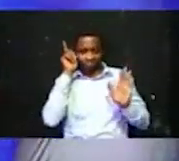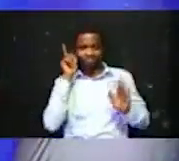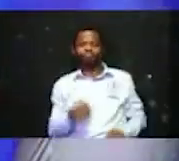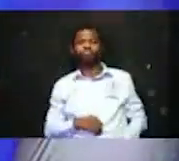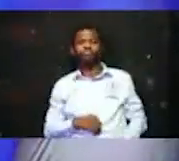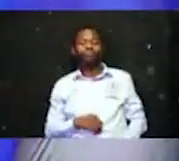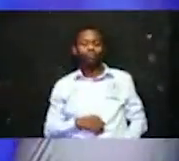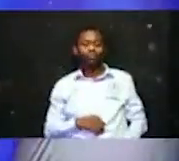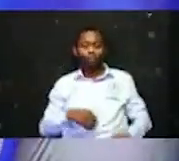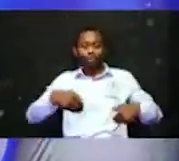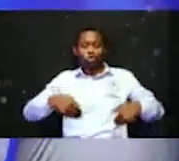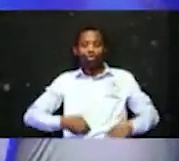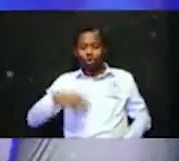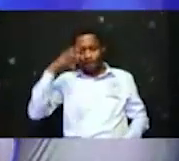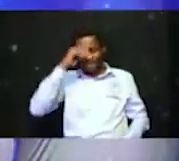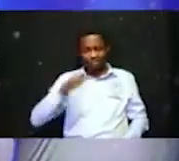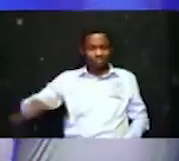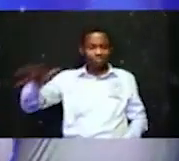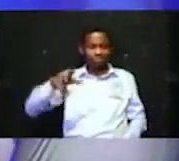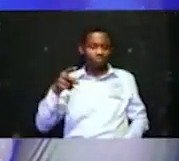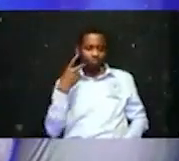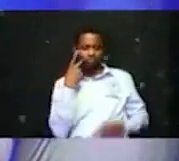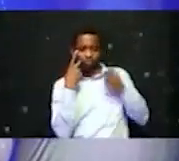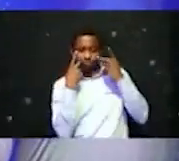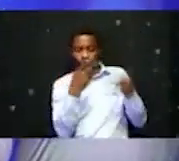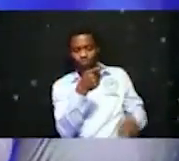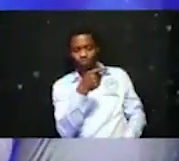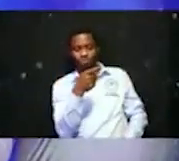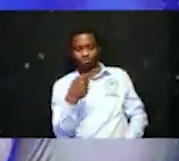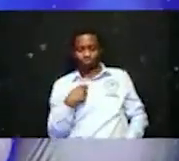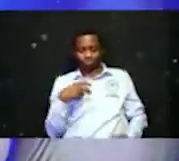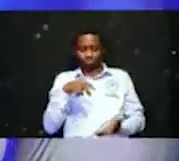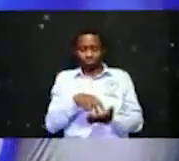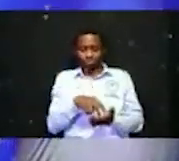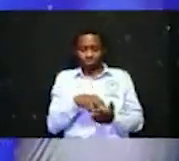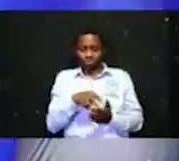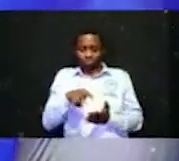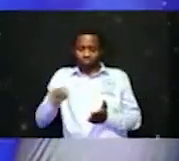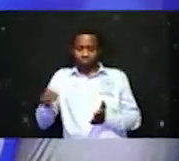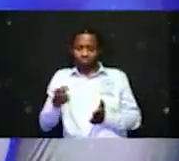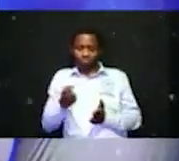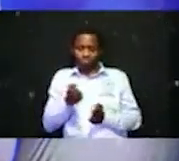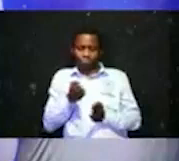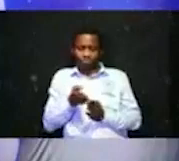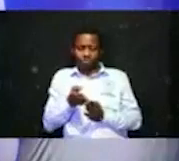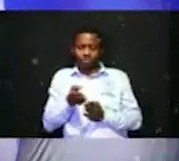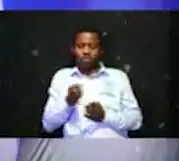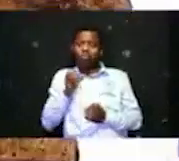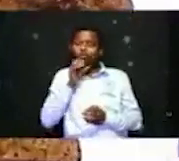man saw me and stepped aside. Em rantye nu me na wuntai. And the old man rose to their